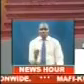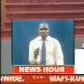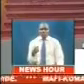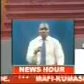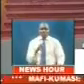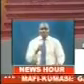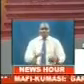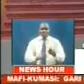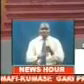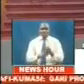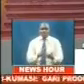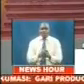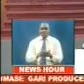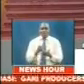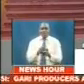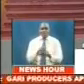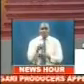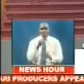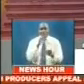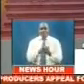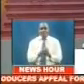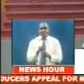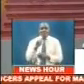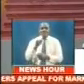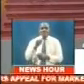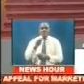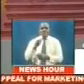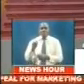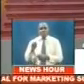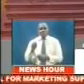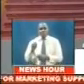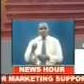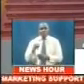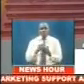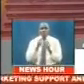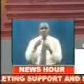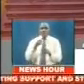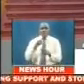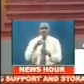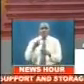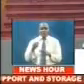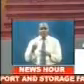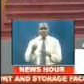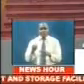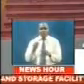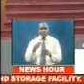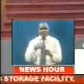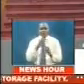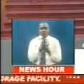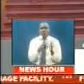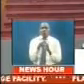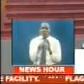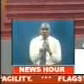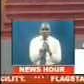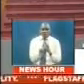want to have. Obviously, you go to IMF, and then before you go to IMF, you have to have some policy that you